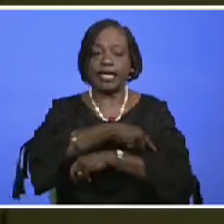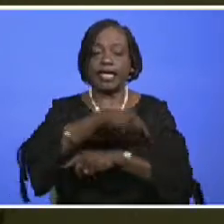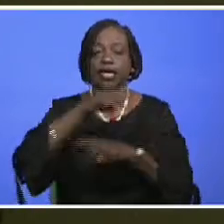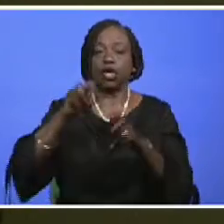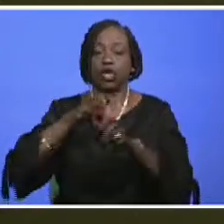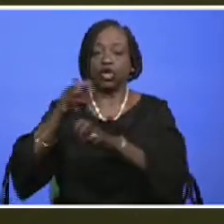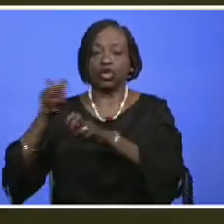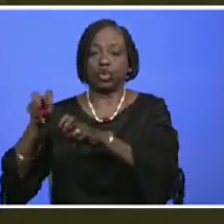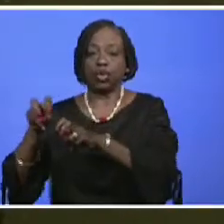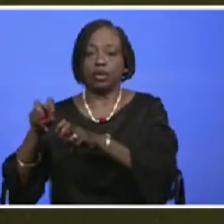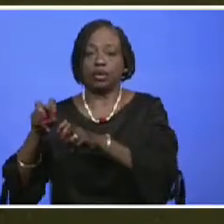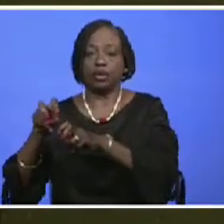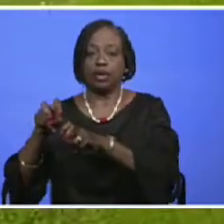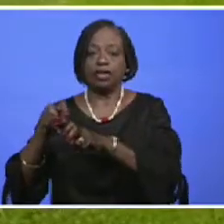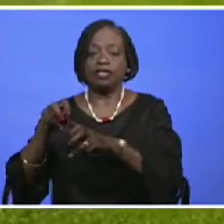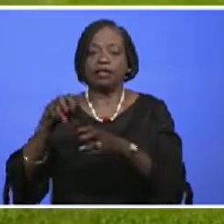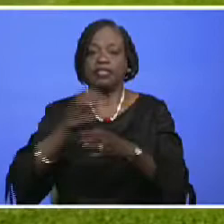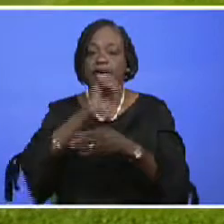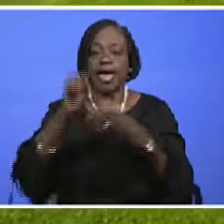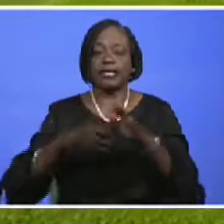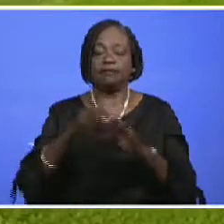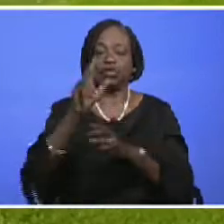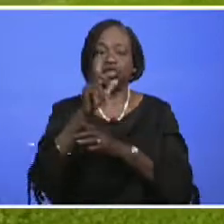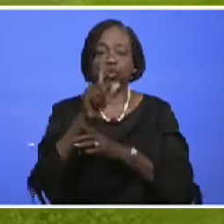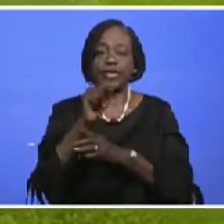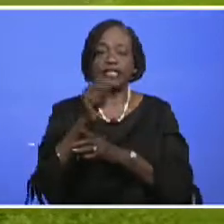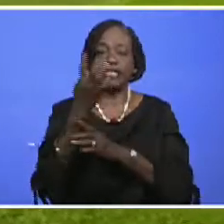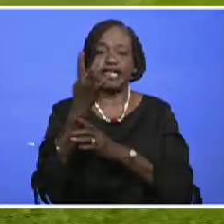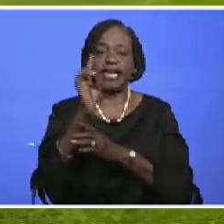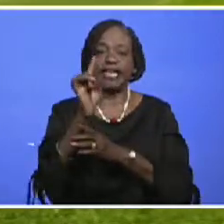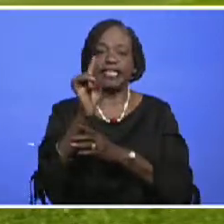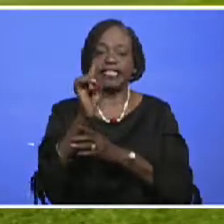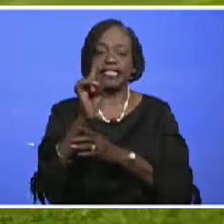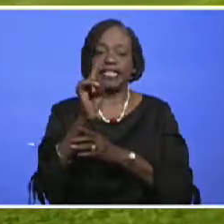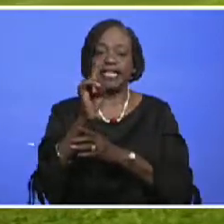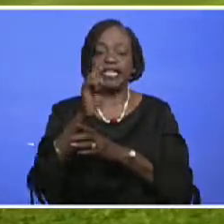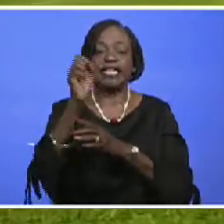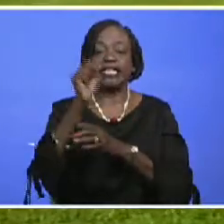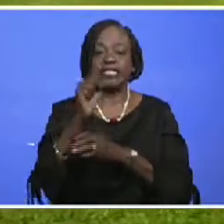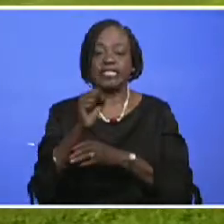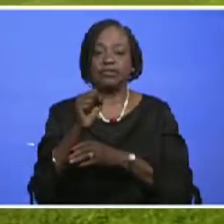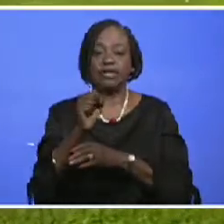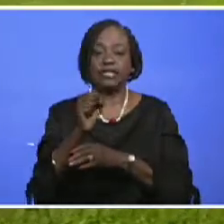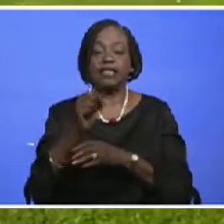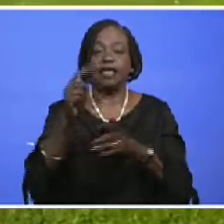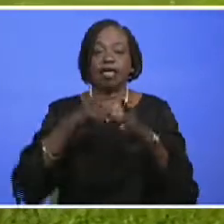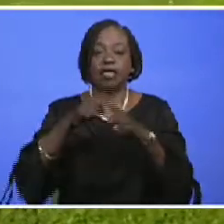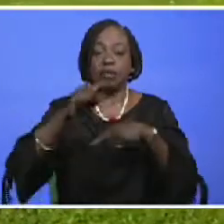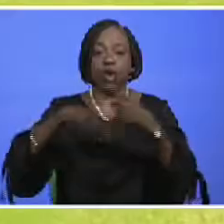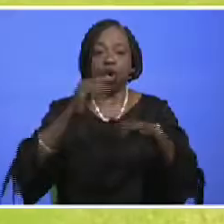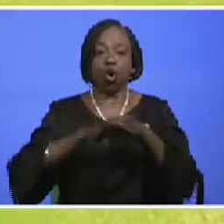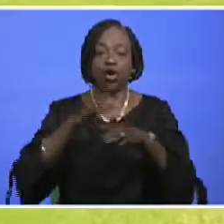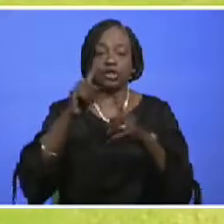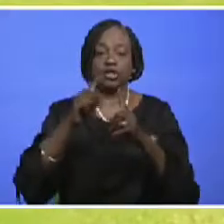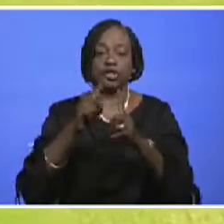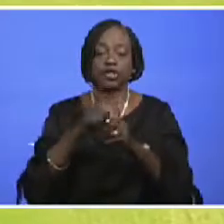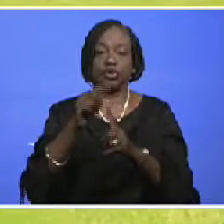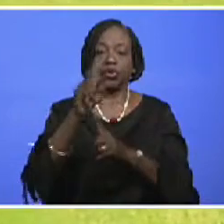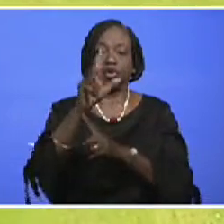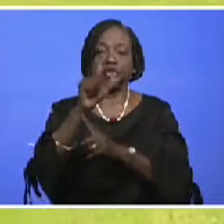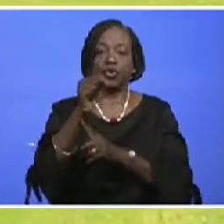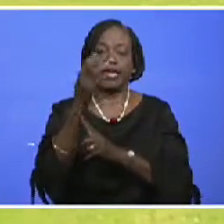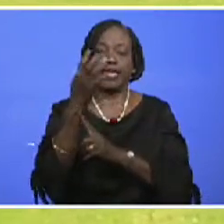mark the end of the 2018 series in tournament play, and then we go on to 2019, and we look forward